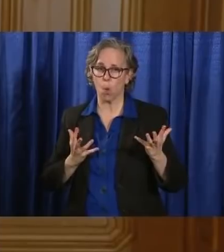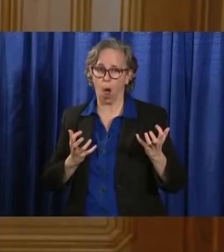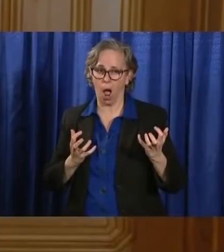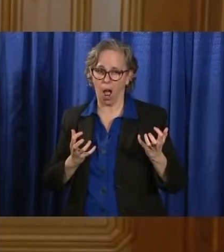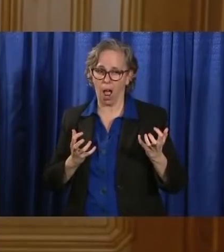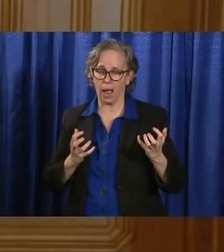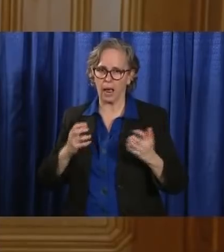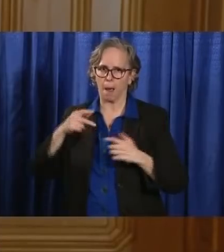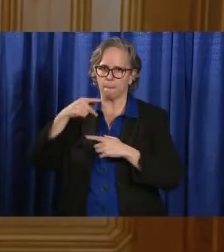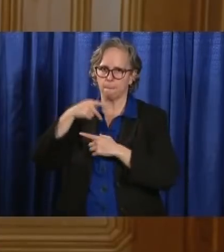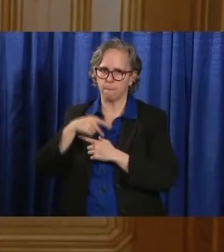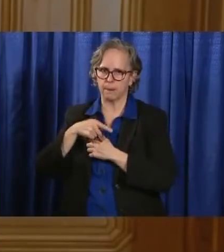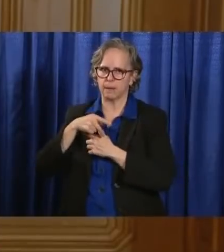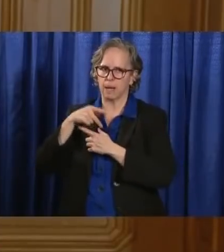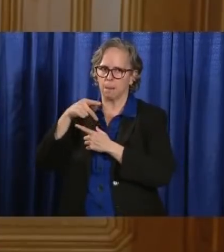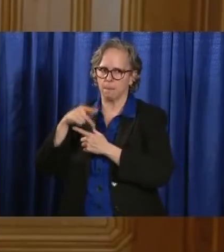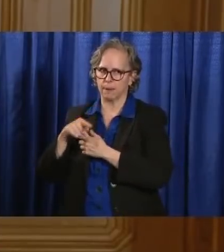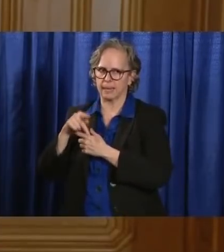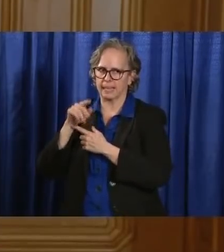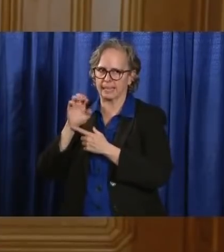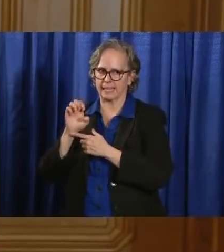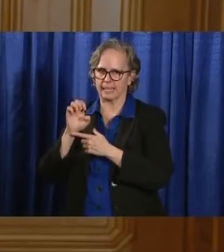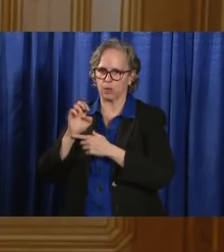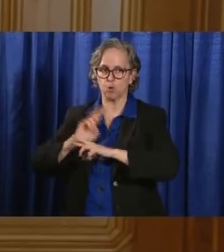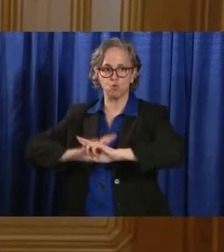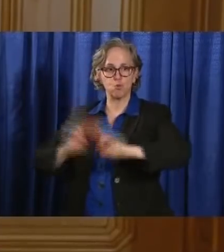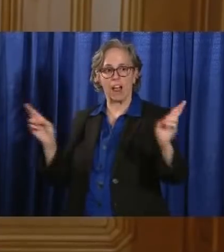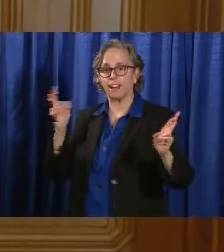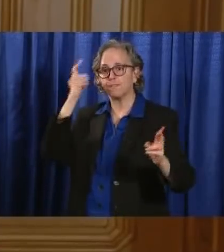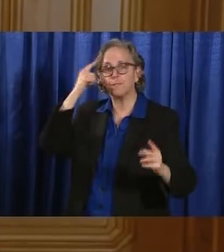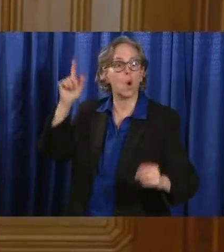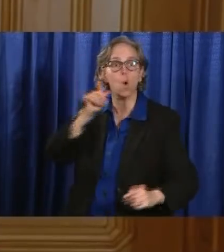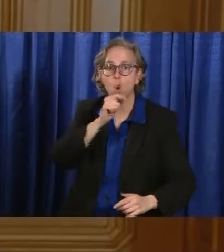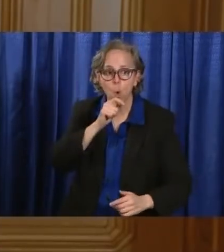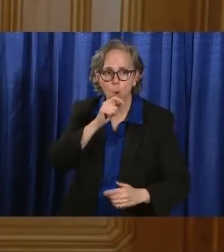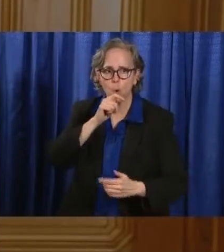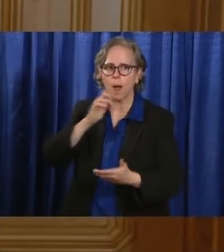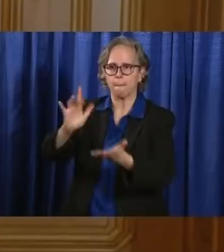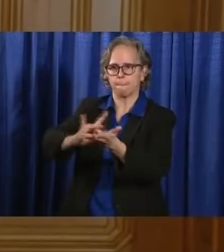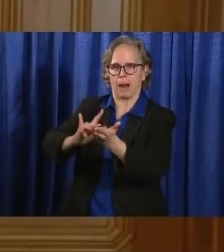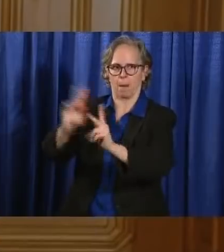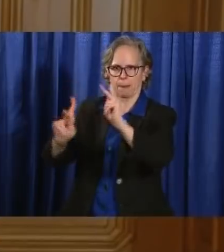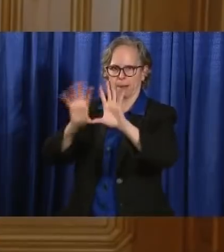protection equipment is there for everyone that needs it in the state of Ohio.